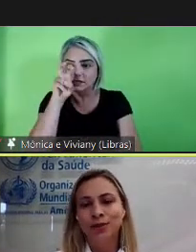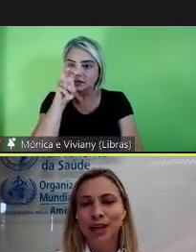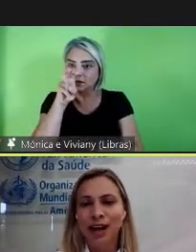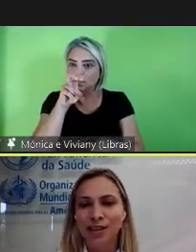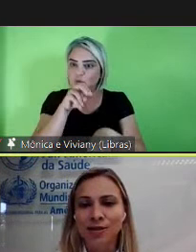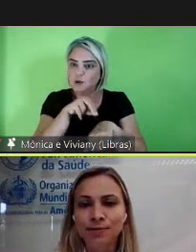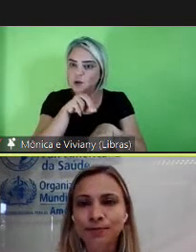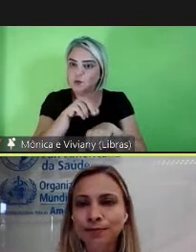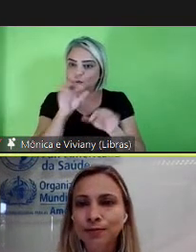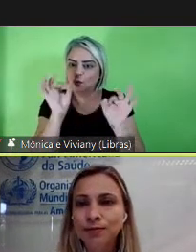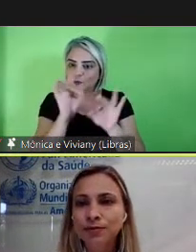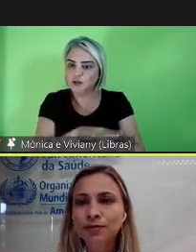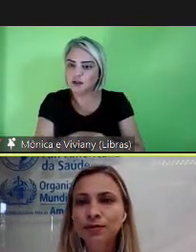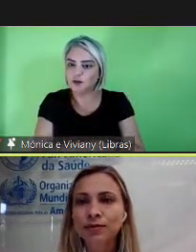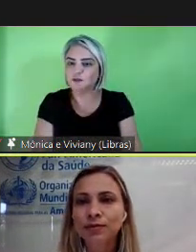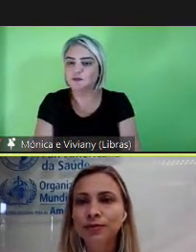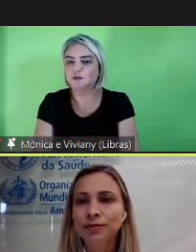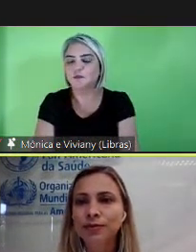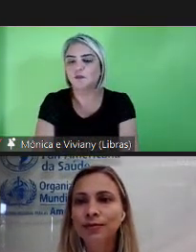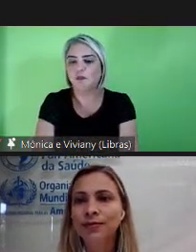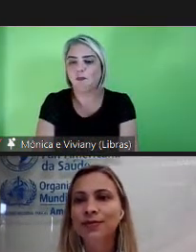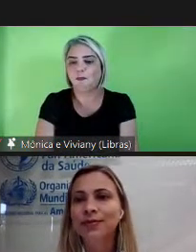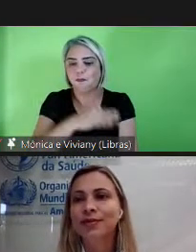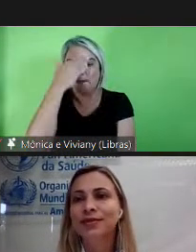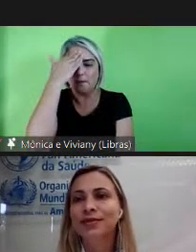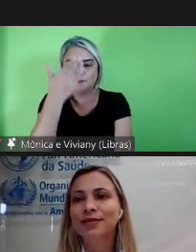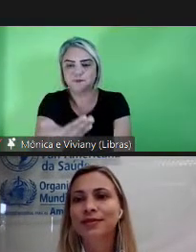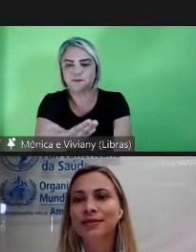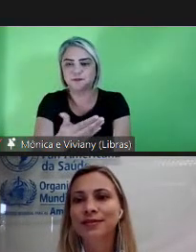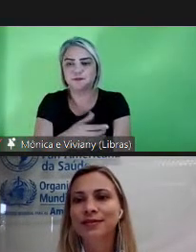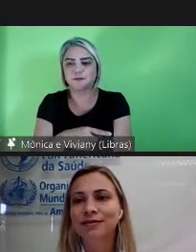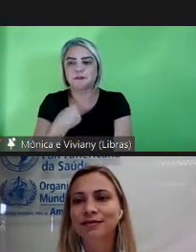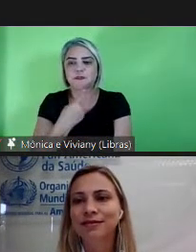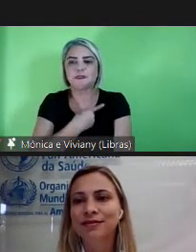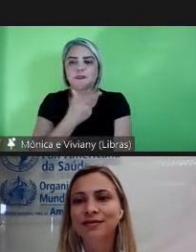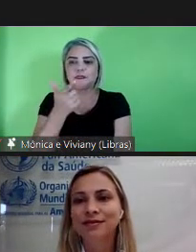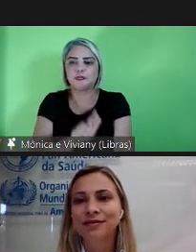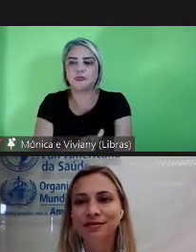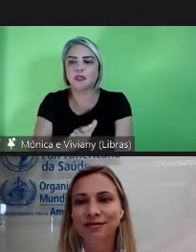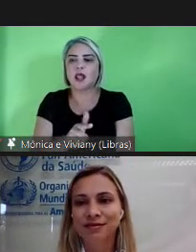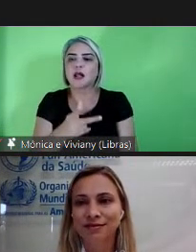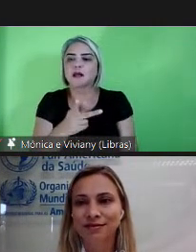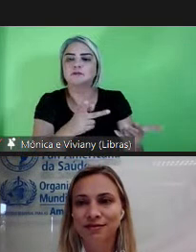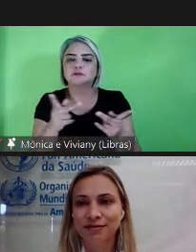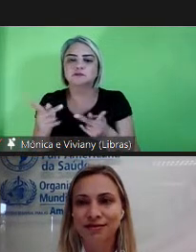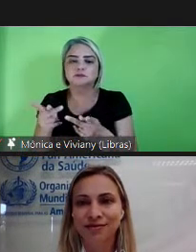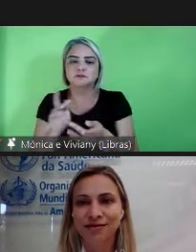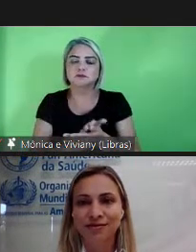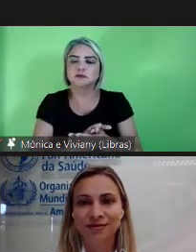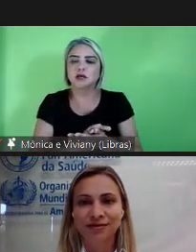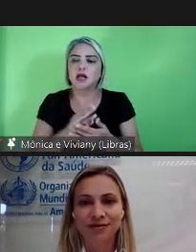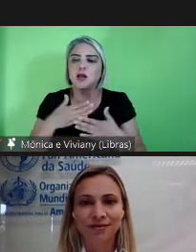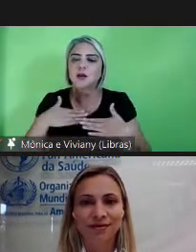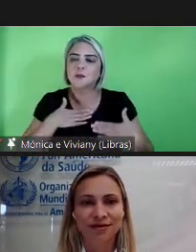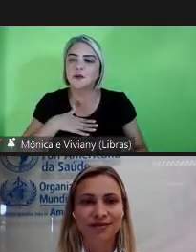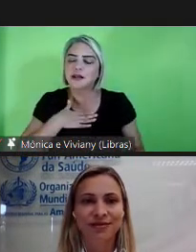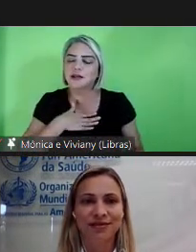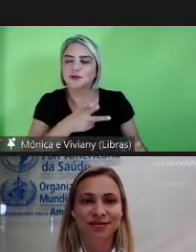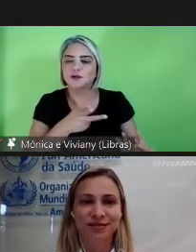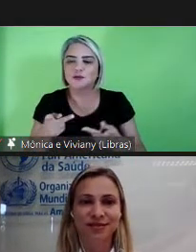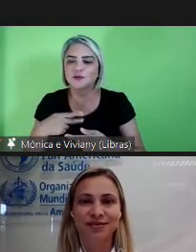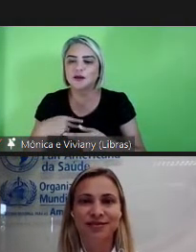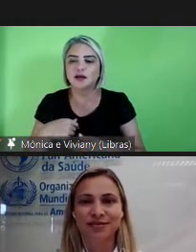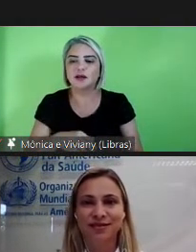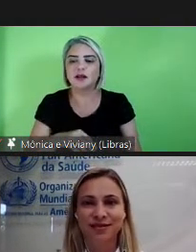tell when there are 5 minutes to end. I thank again for the invitation. It is a pleasure